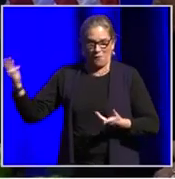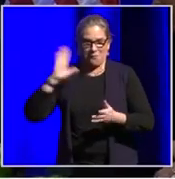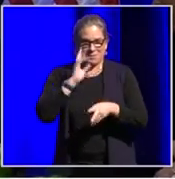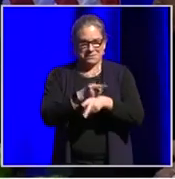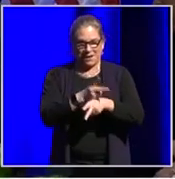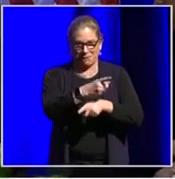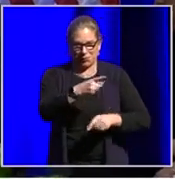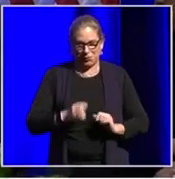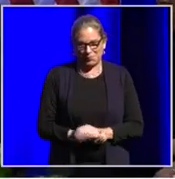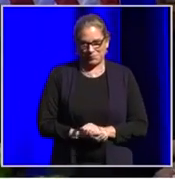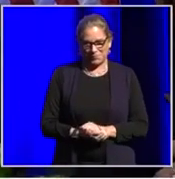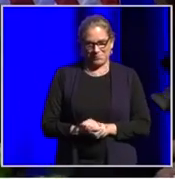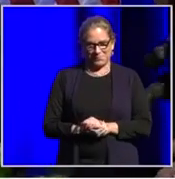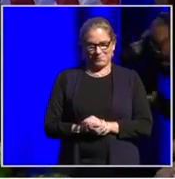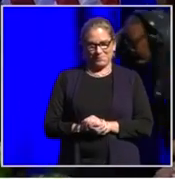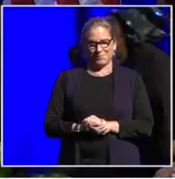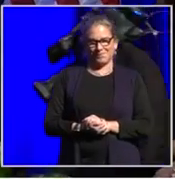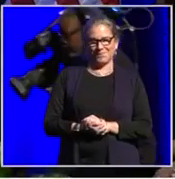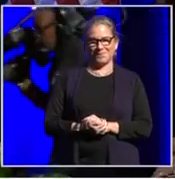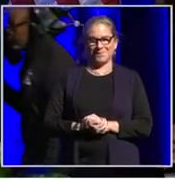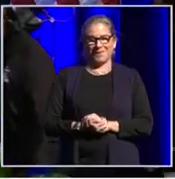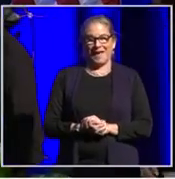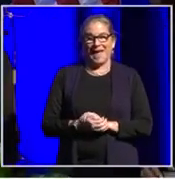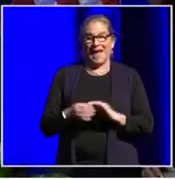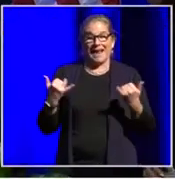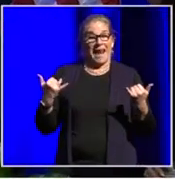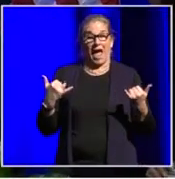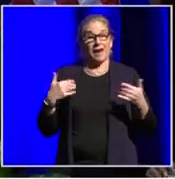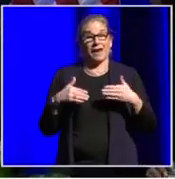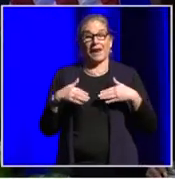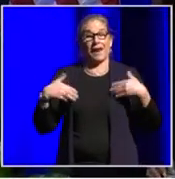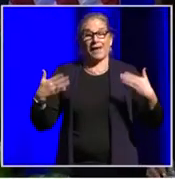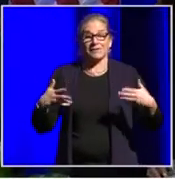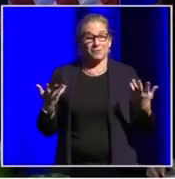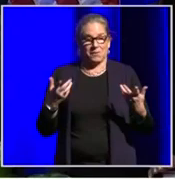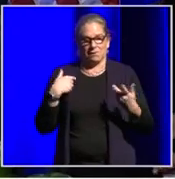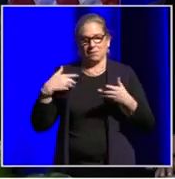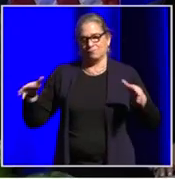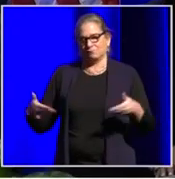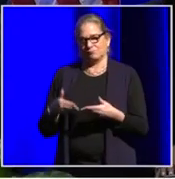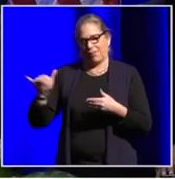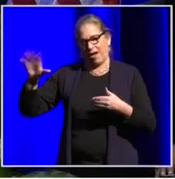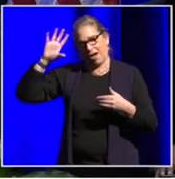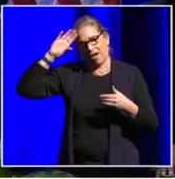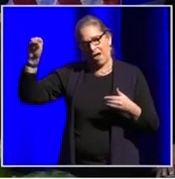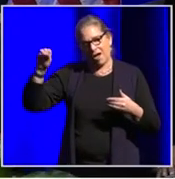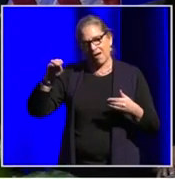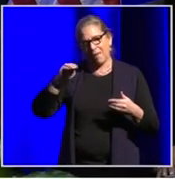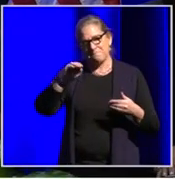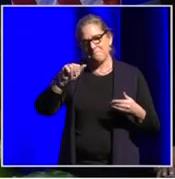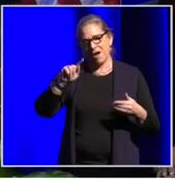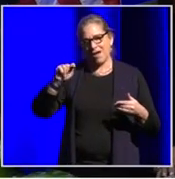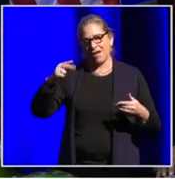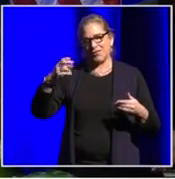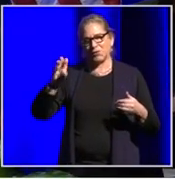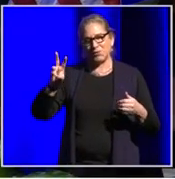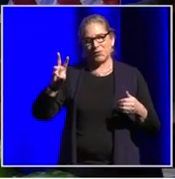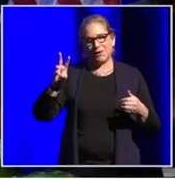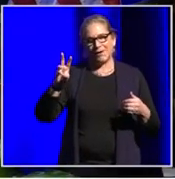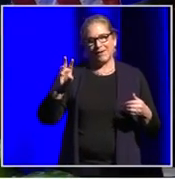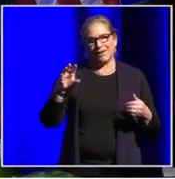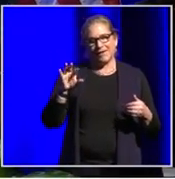Next up is the new guy, Honorable Matthew Fruman, council member of Ward 3.